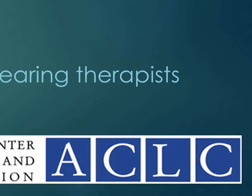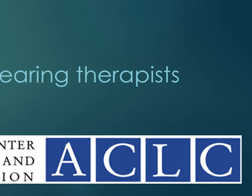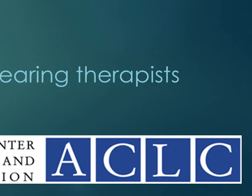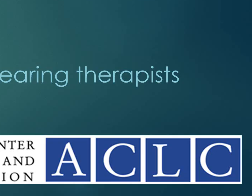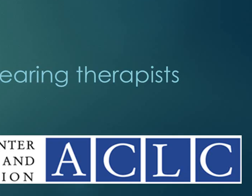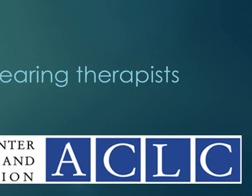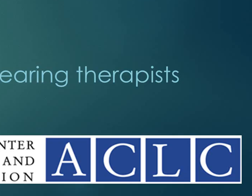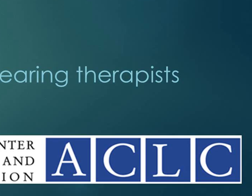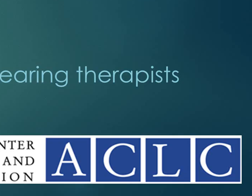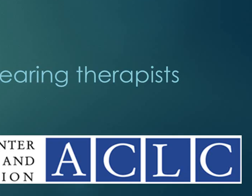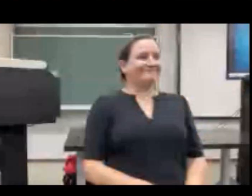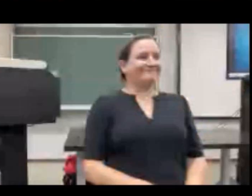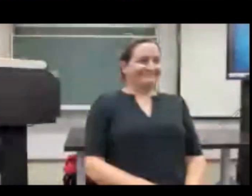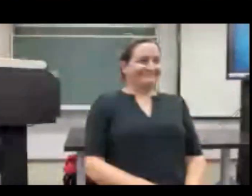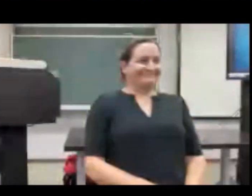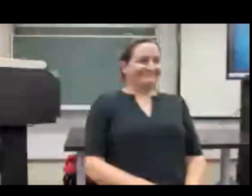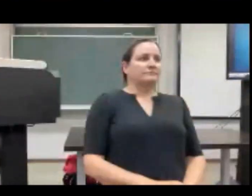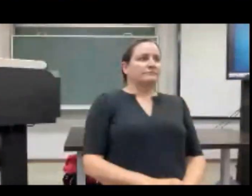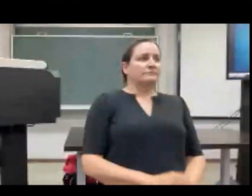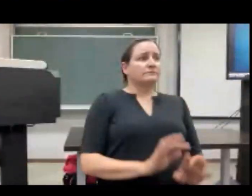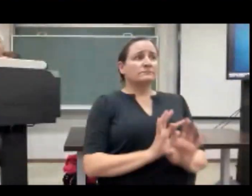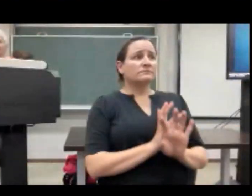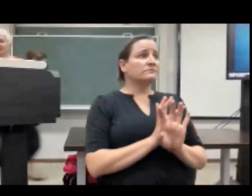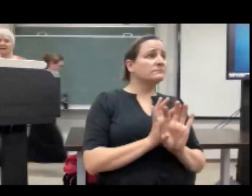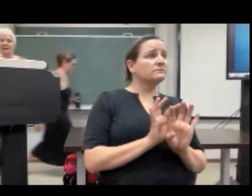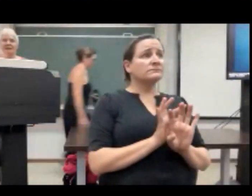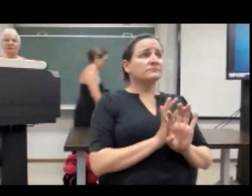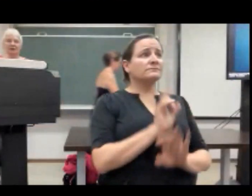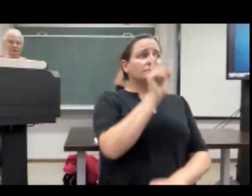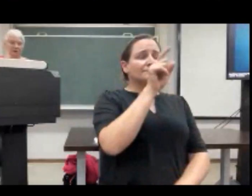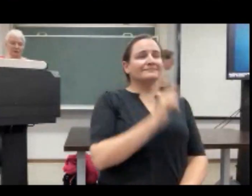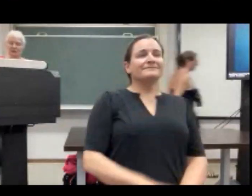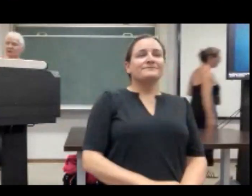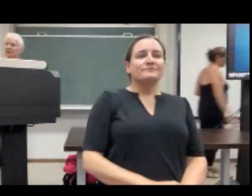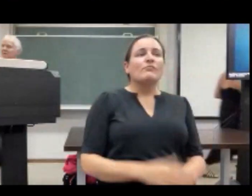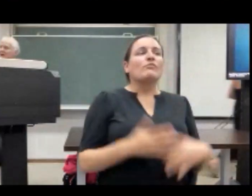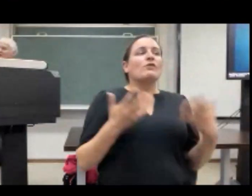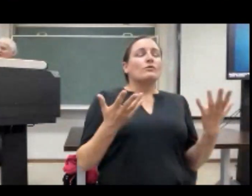This one. Thank you very much. Okay, this is what I'm going to be talking about.